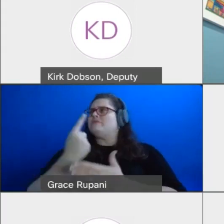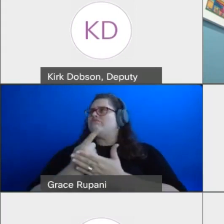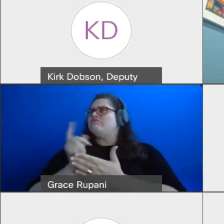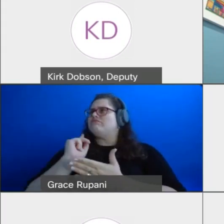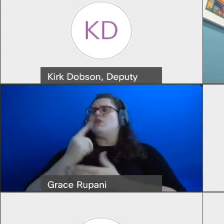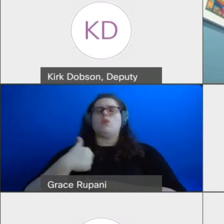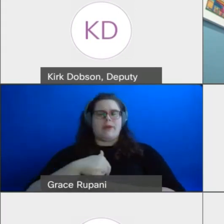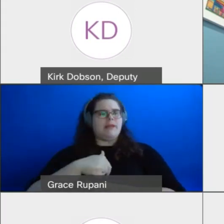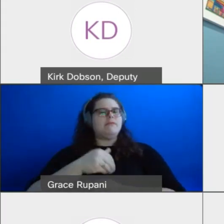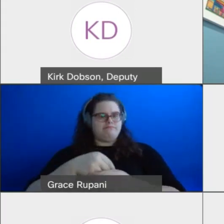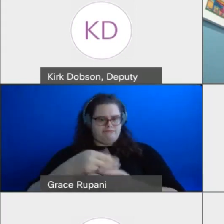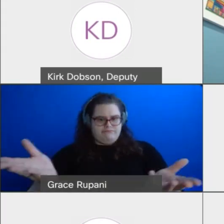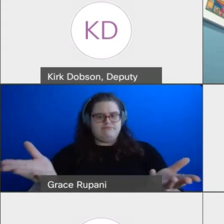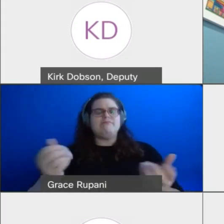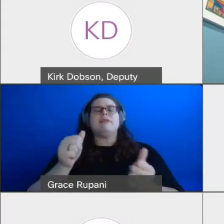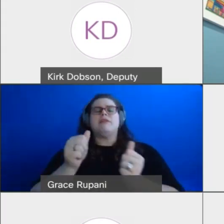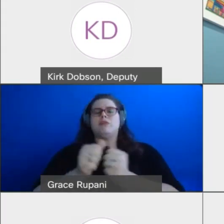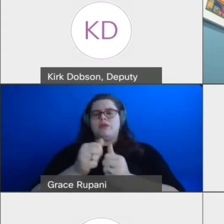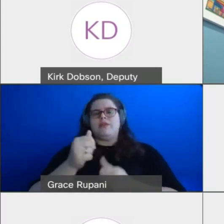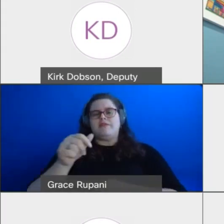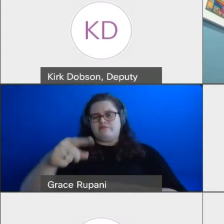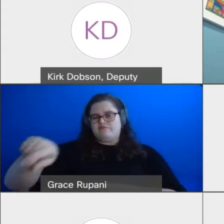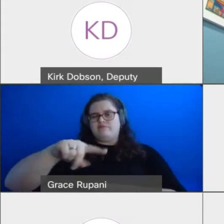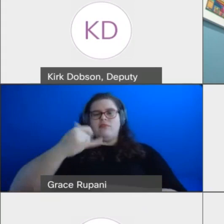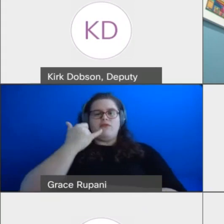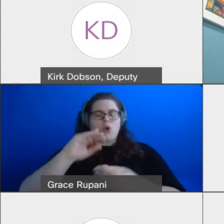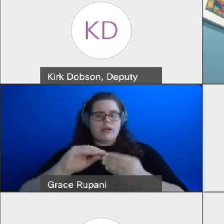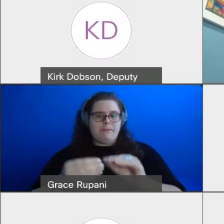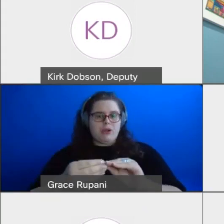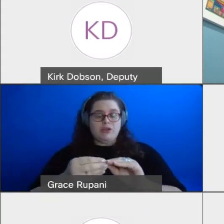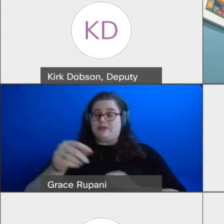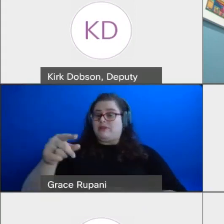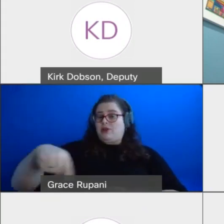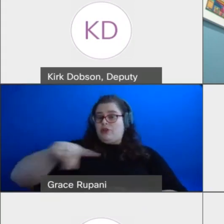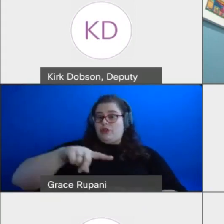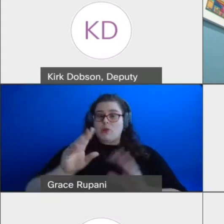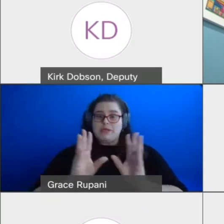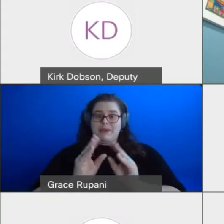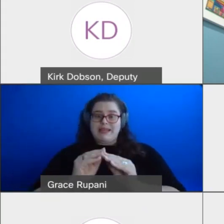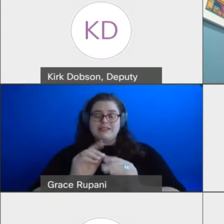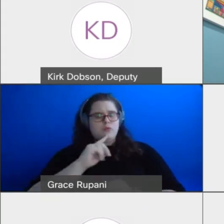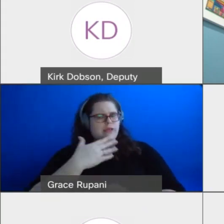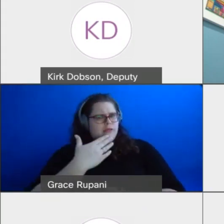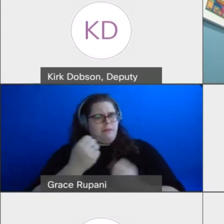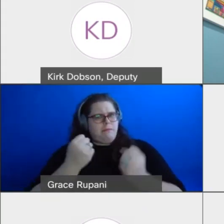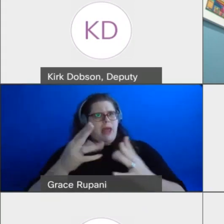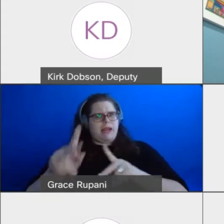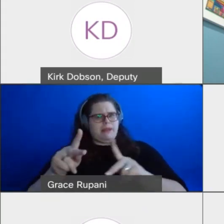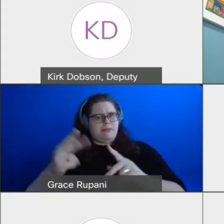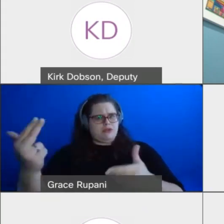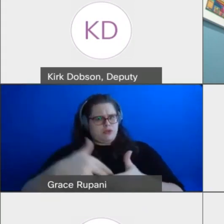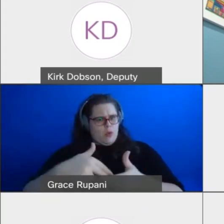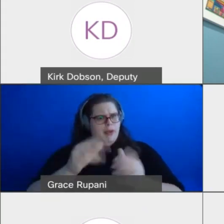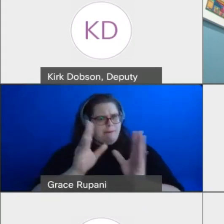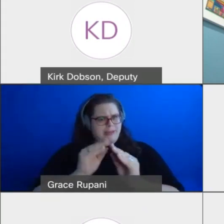phone number. Those meetings, which are really well attended now, I think there were about 90 people at that meeting, which was far more